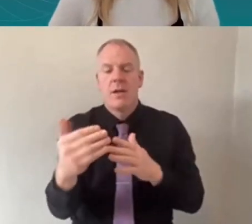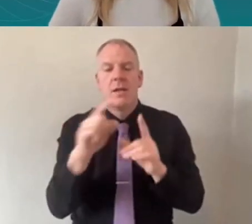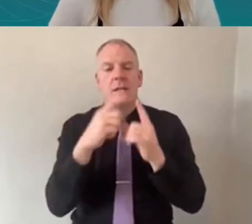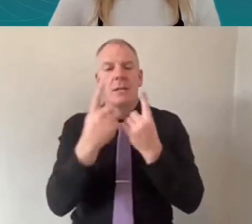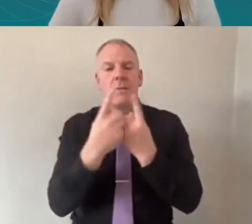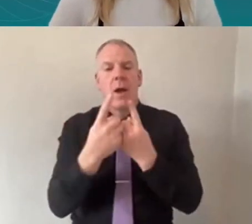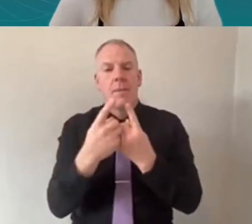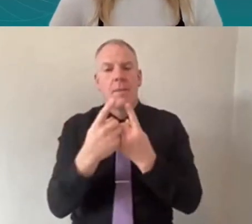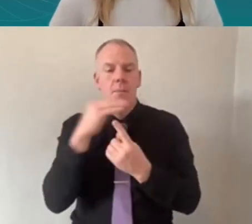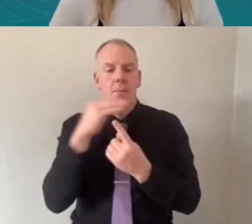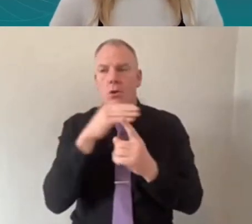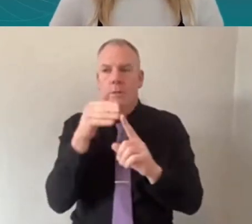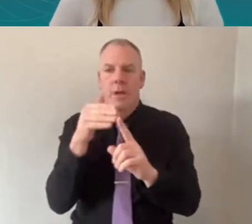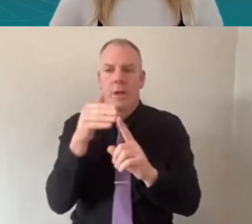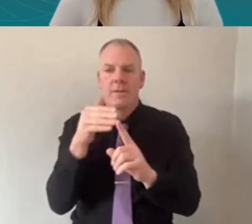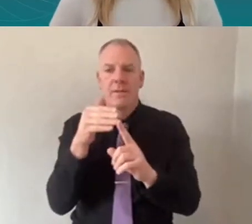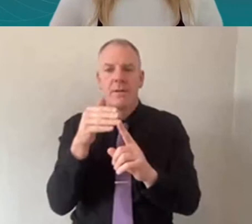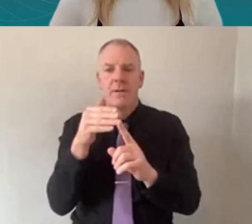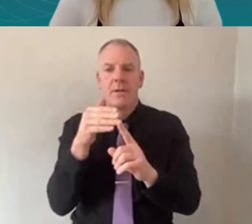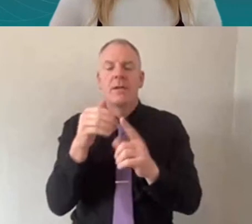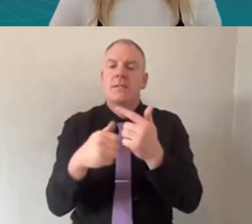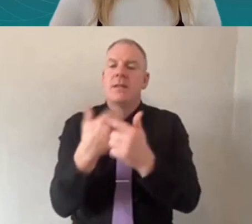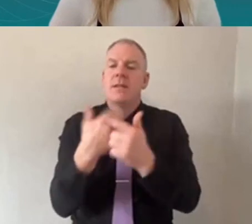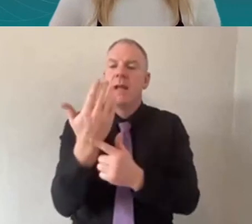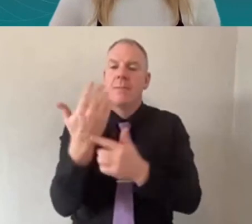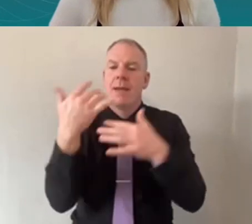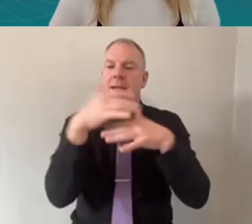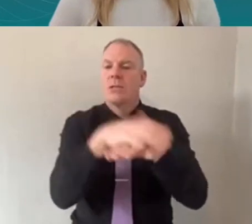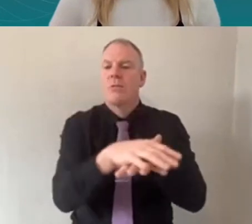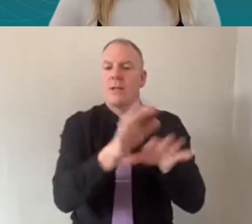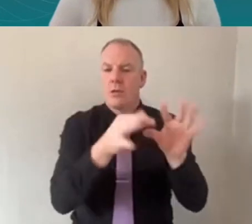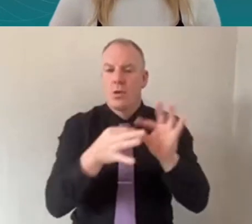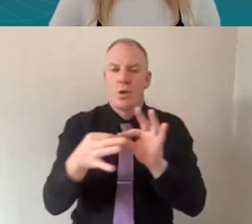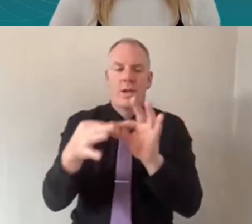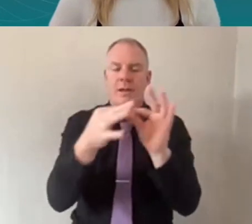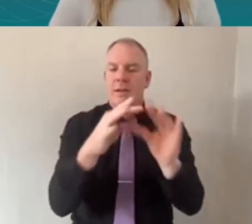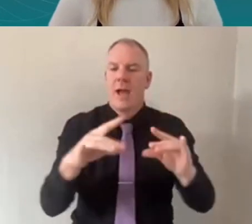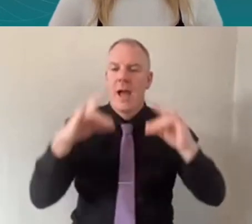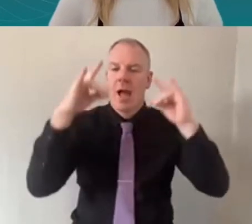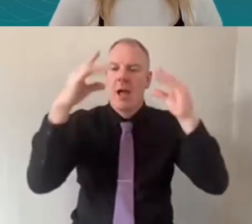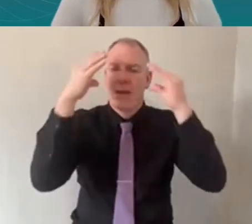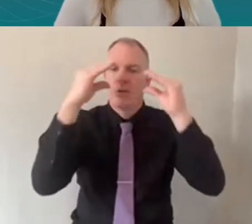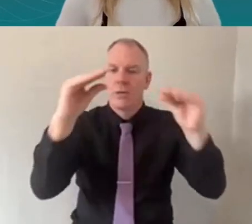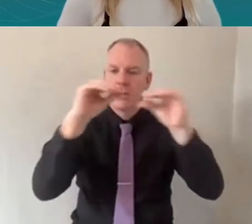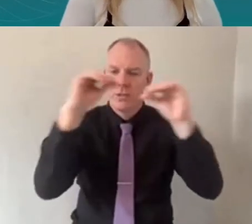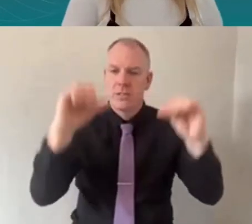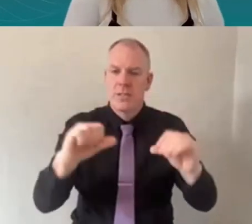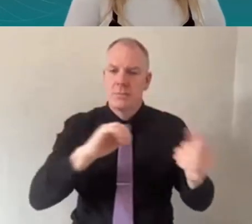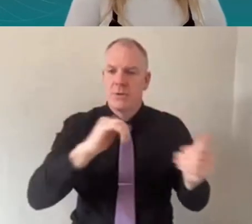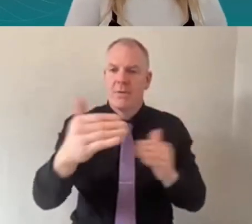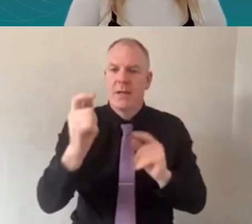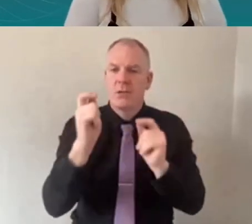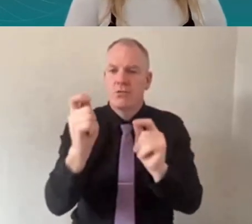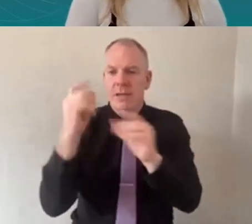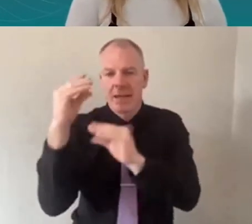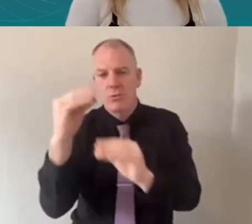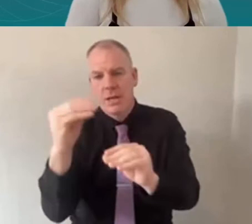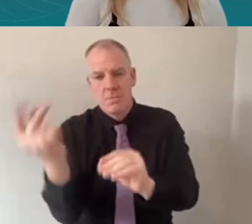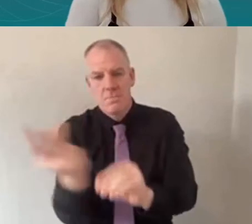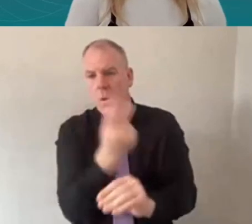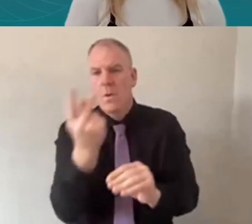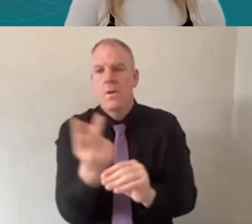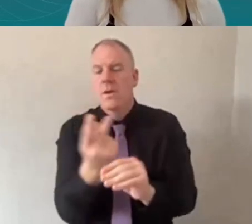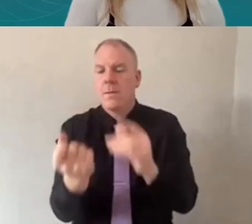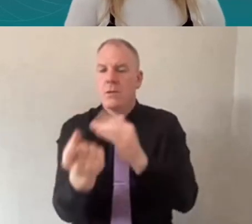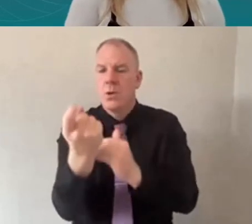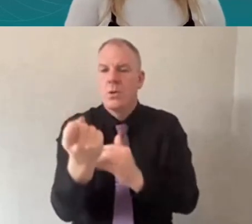objectives, which is to develop an integrated, connected higher education system that provides training and education